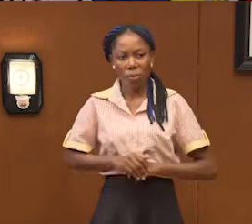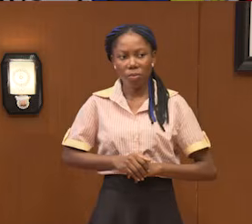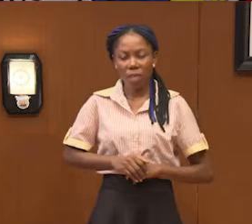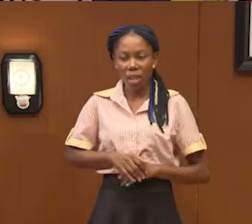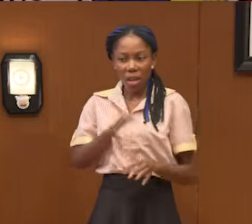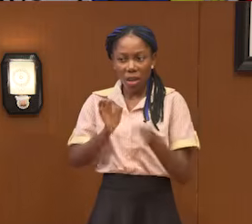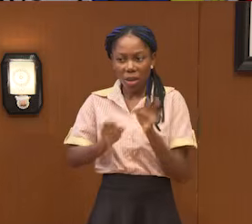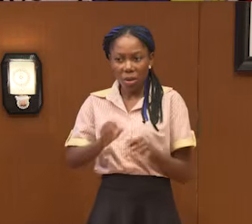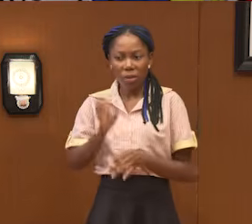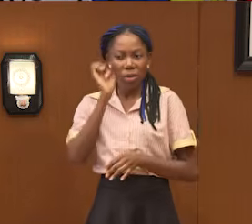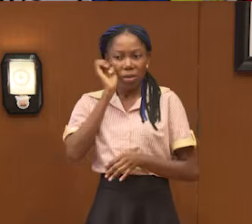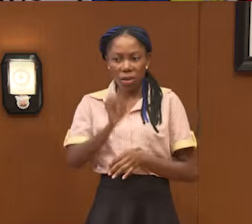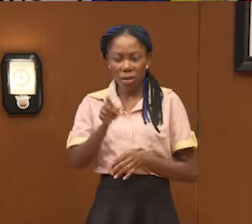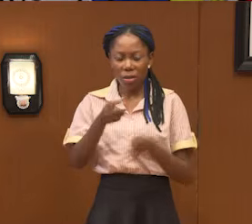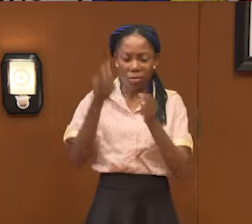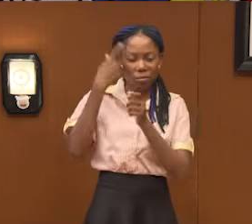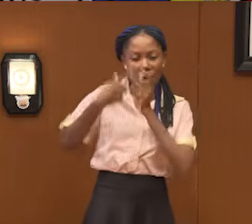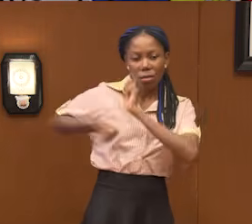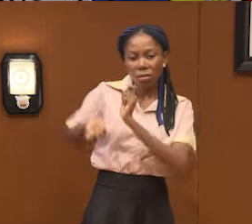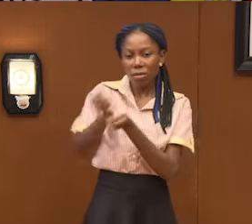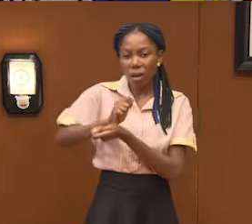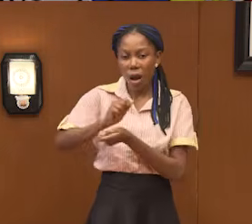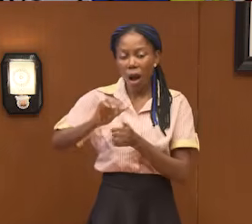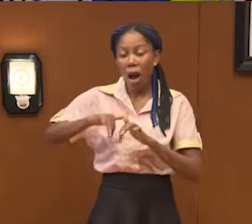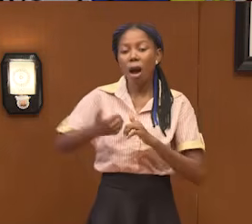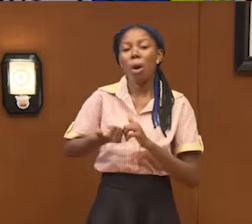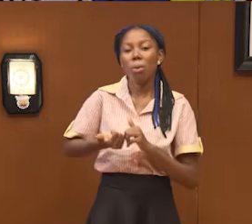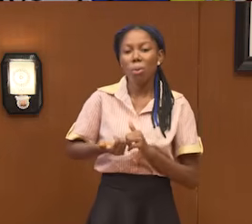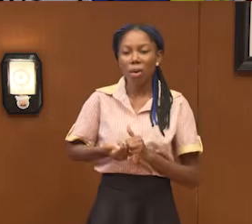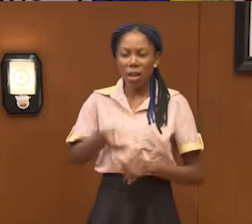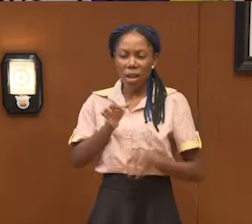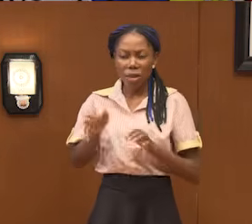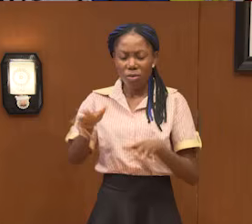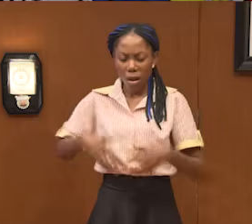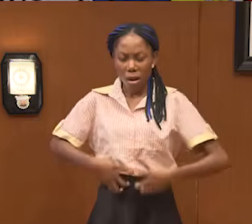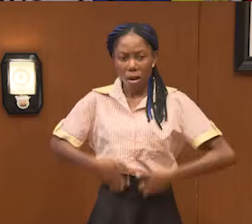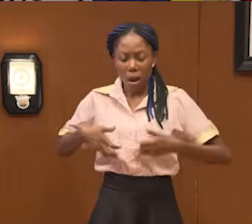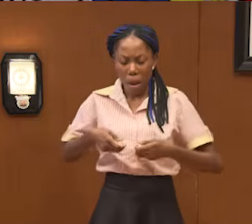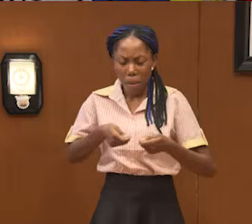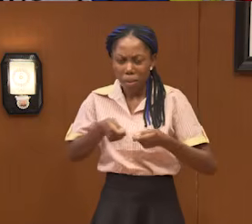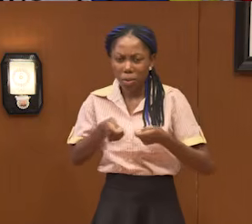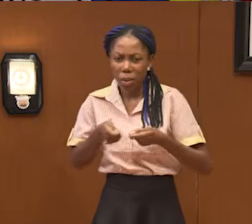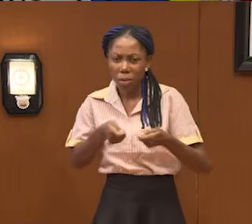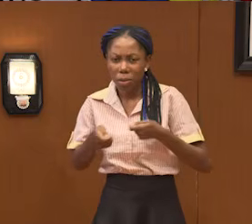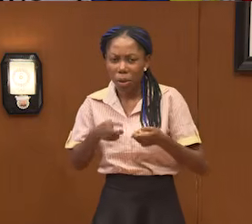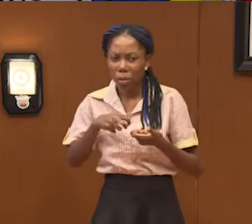it might not even be her. Do you understand? If you have anger management issues, you can't